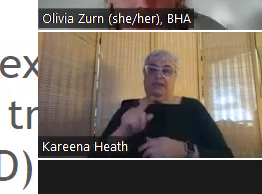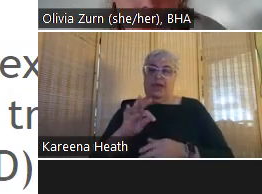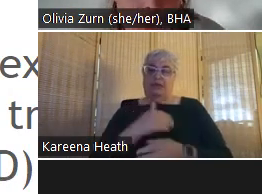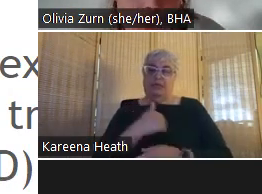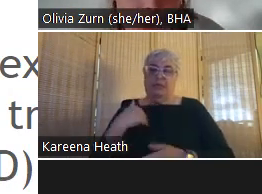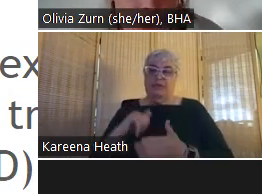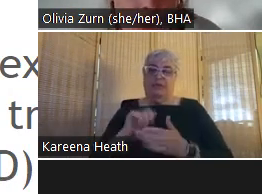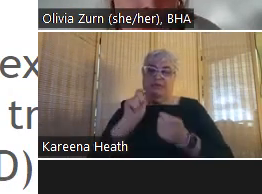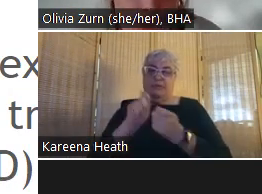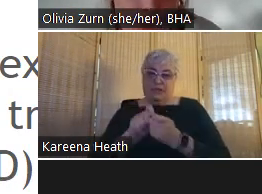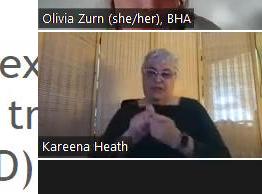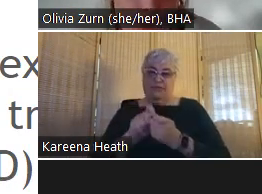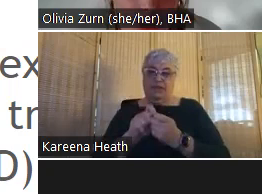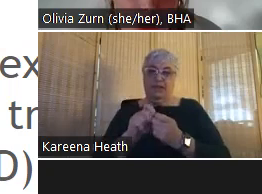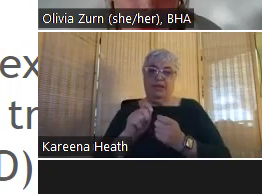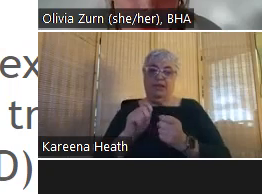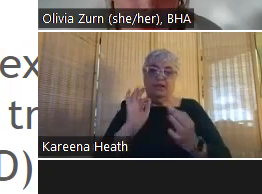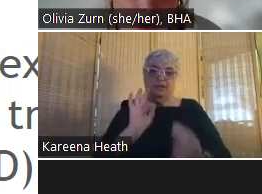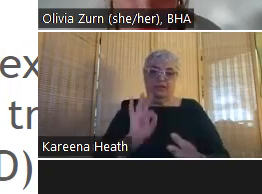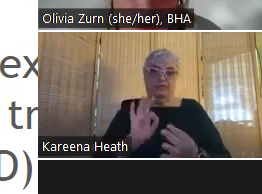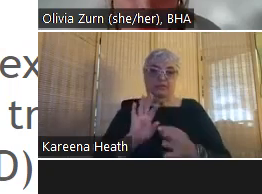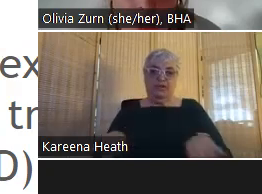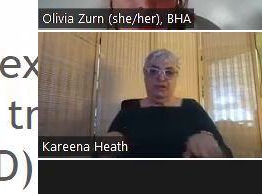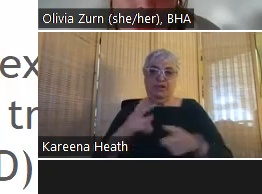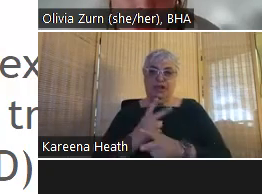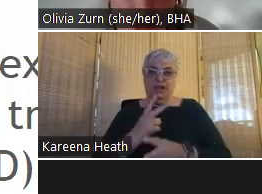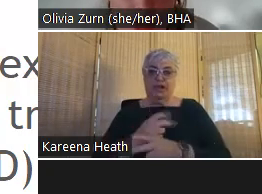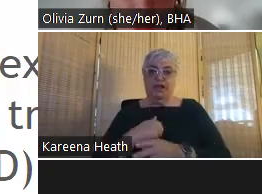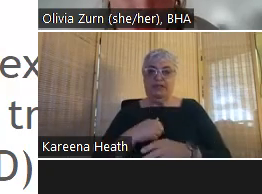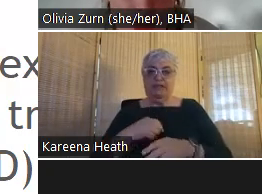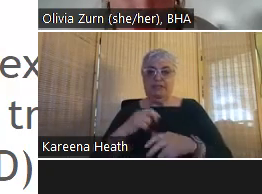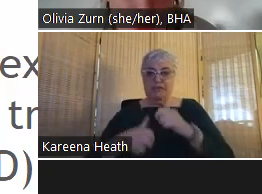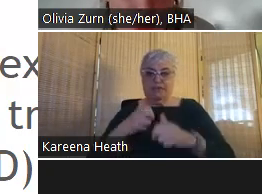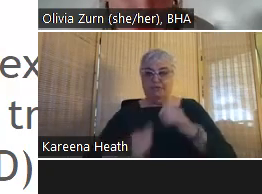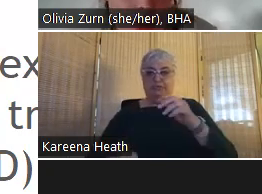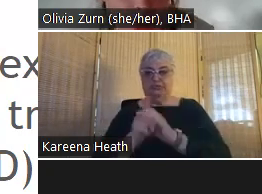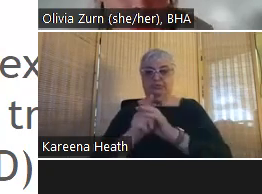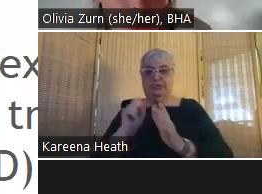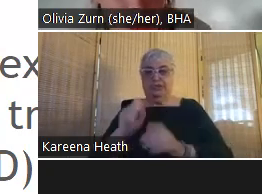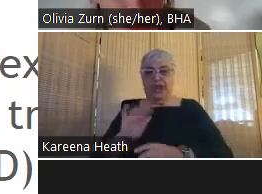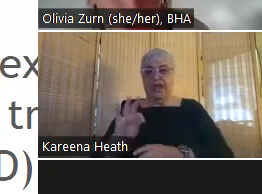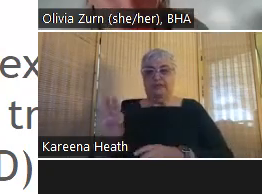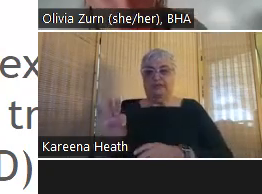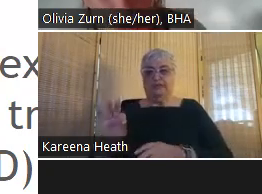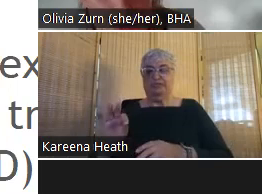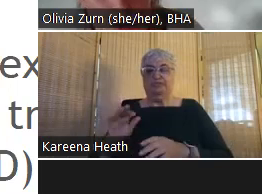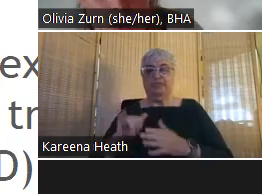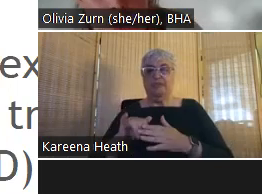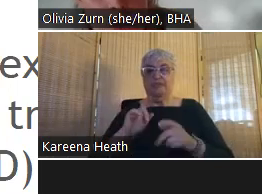and expertise in serving children and their caregivers who experience crisis, as well as staff trained in responding to individuals